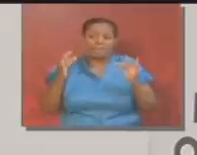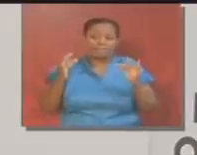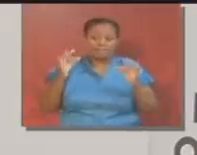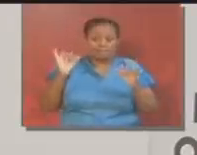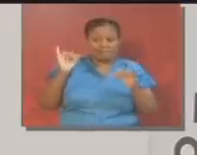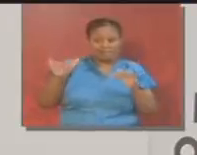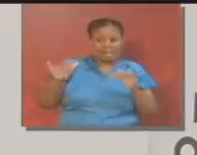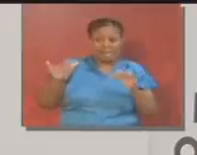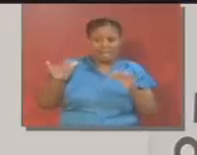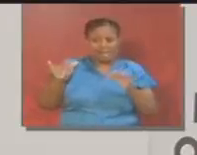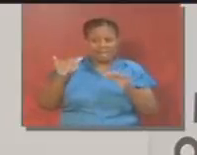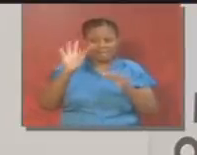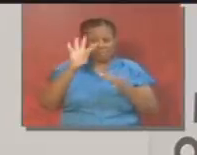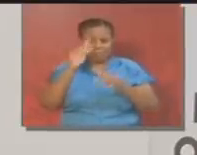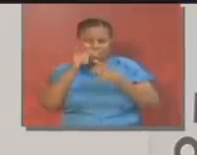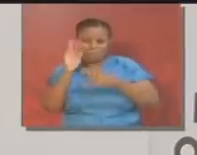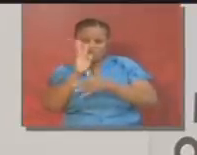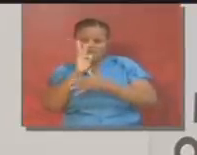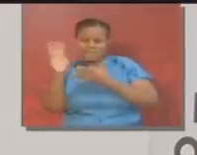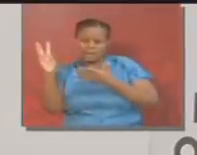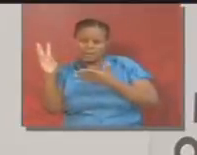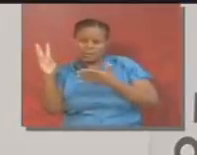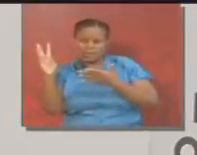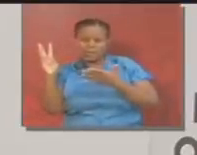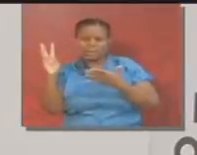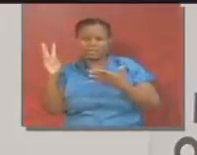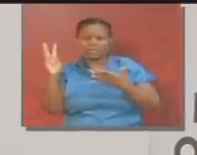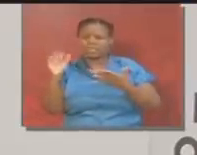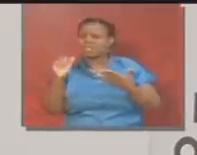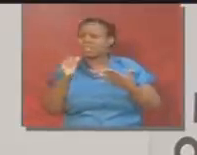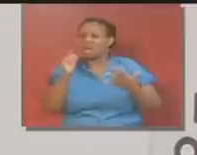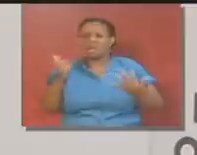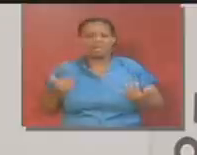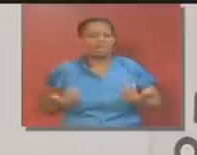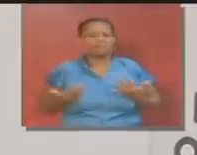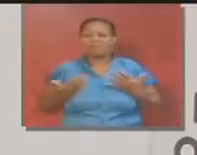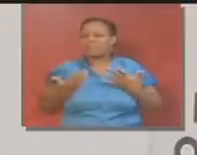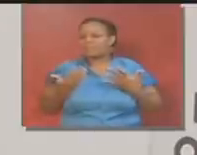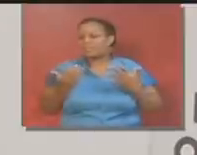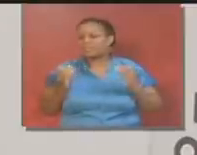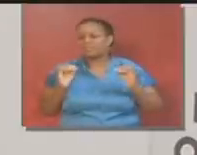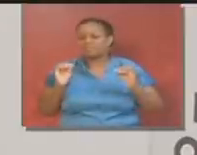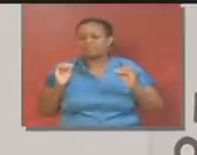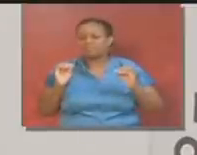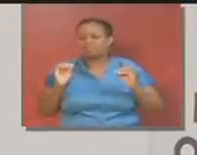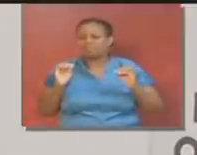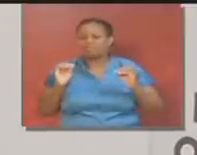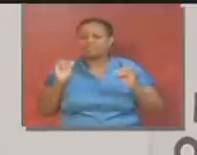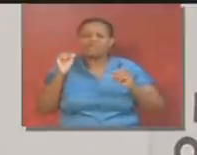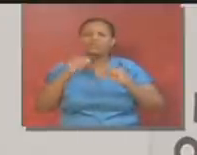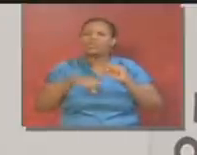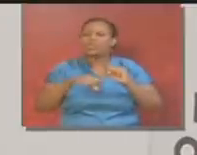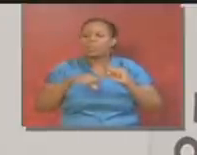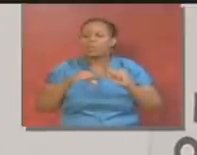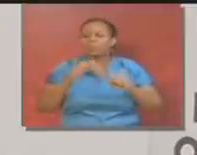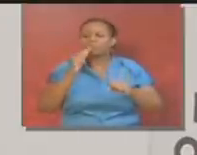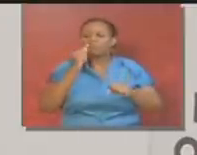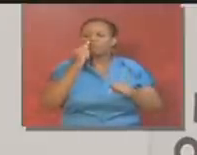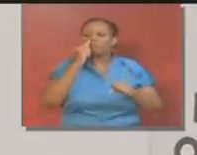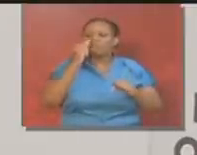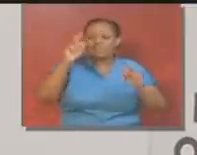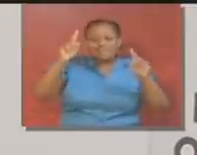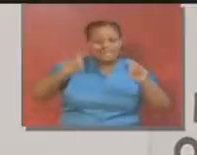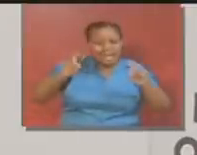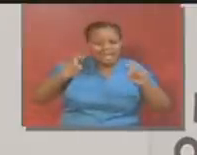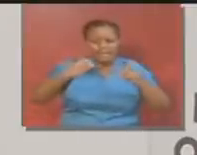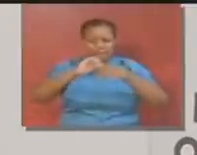longer be infected at that point in time as a child. So if you do the COVID PCR swab, you might most likely